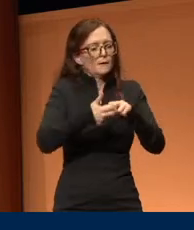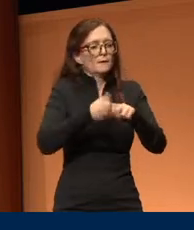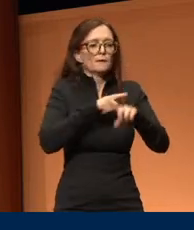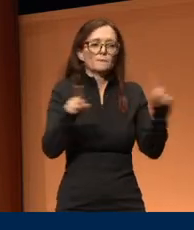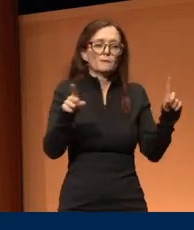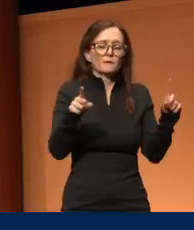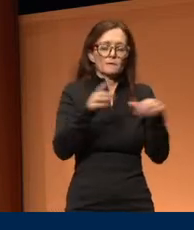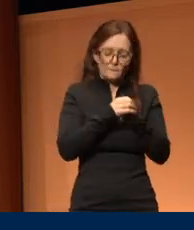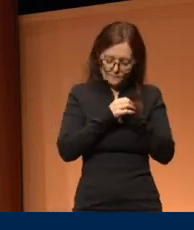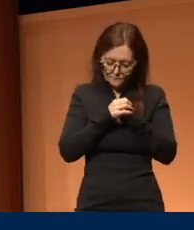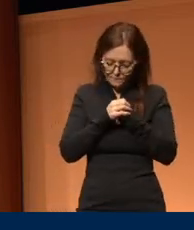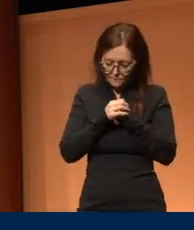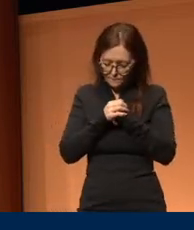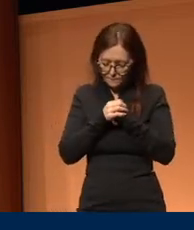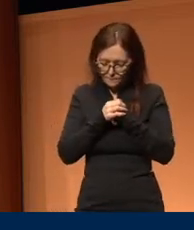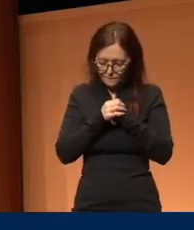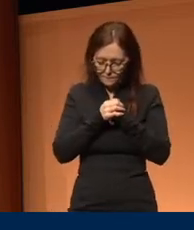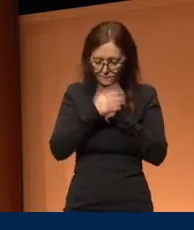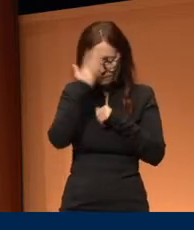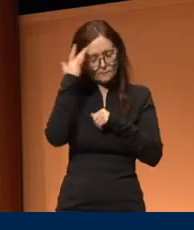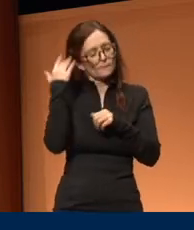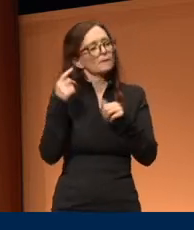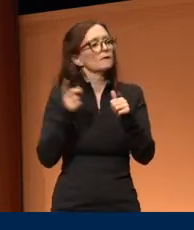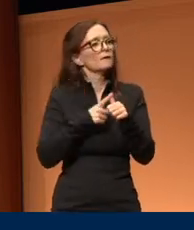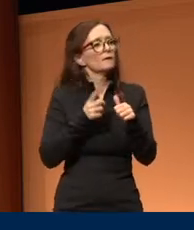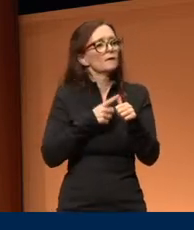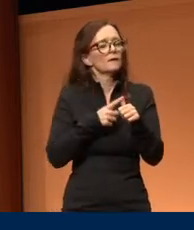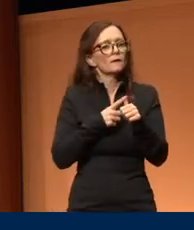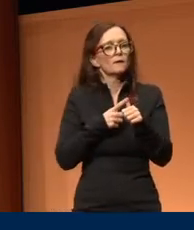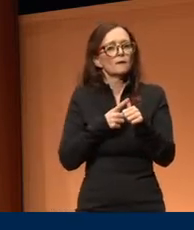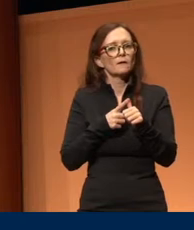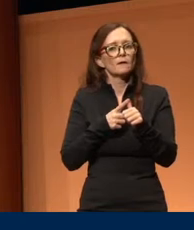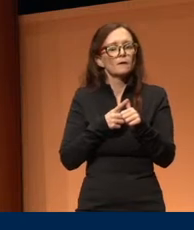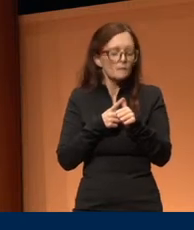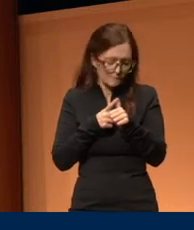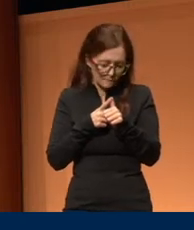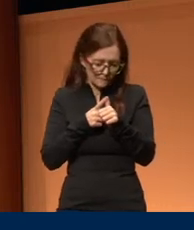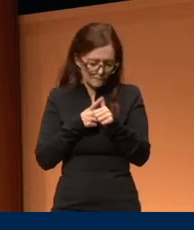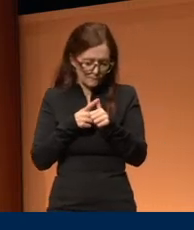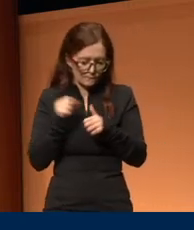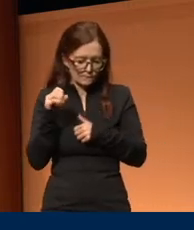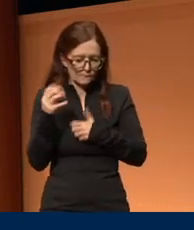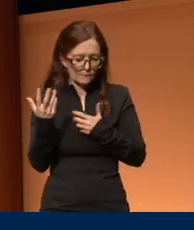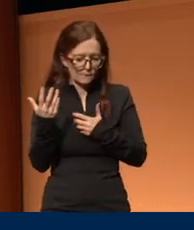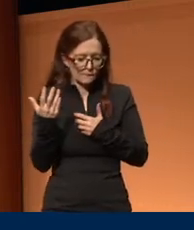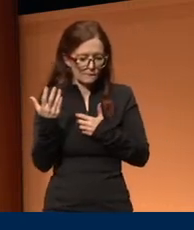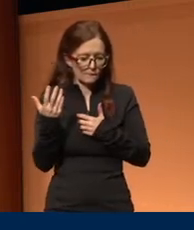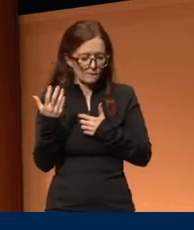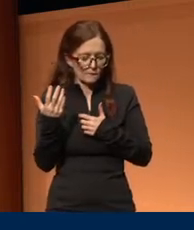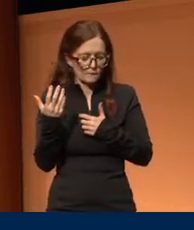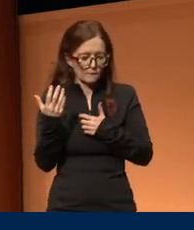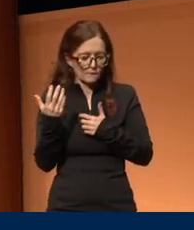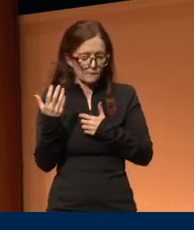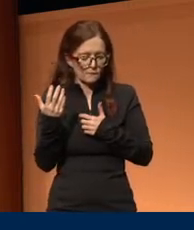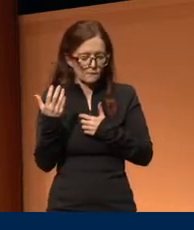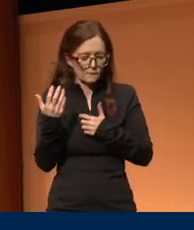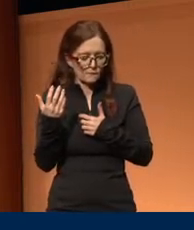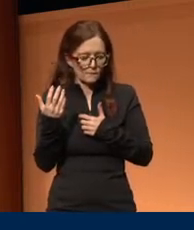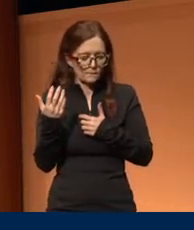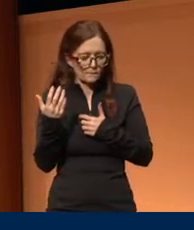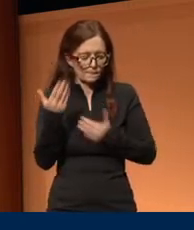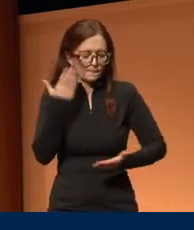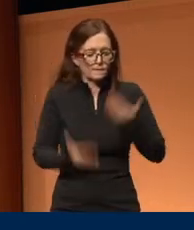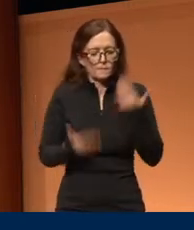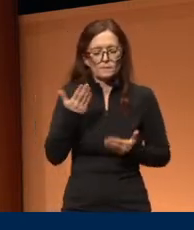consider objections. So first, there's an objection to the generalizability of what I saw at the French conventions.